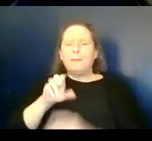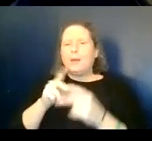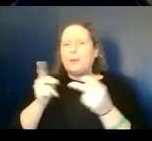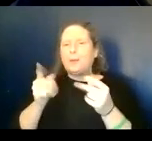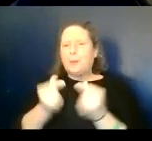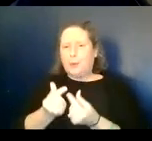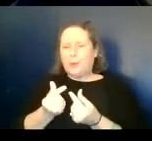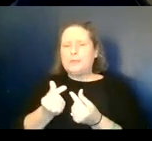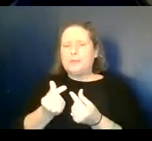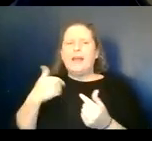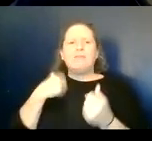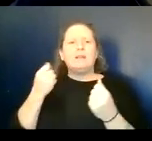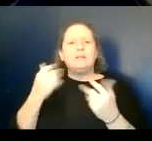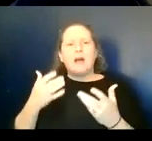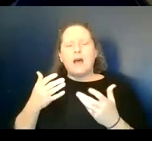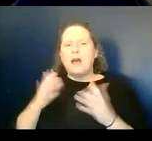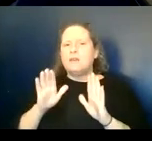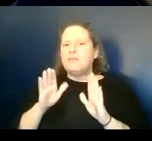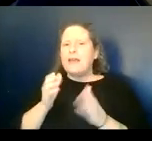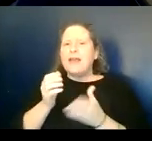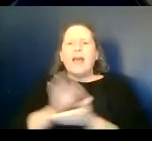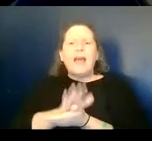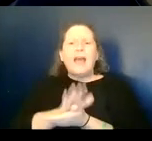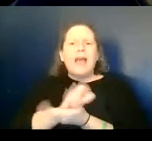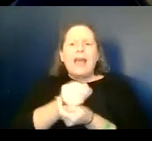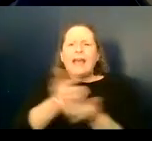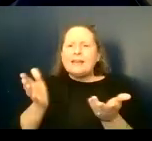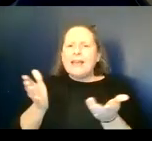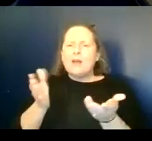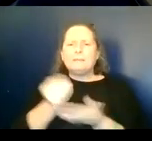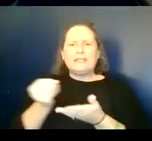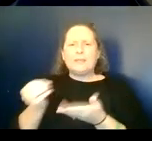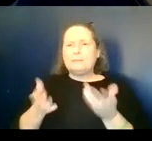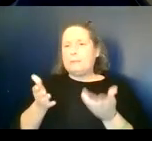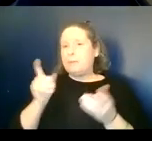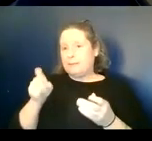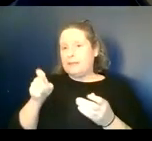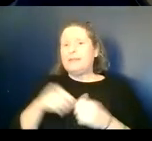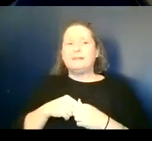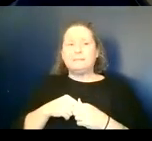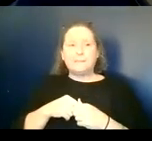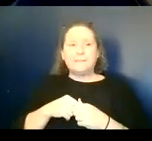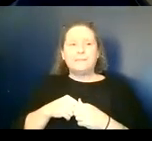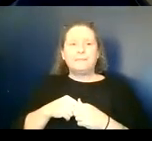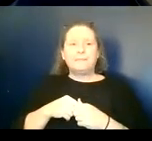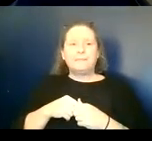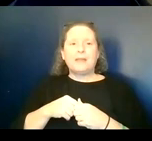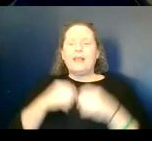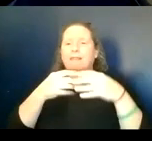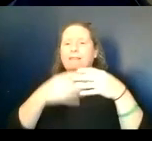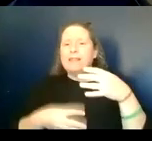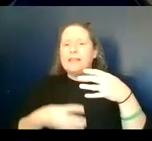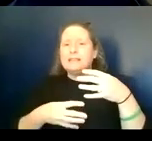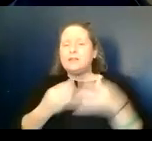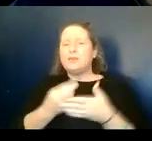plans and materials and handouts that folks might need. And as I referenced before, here is a list of resources